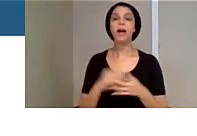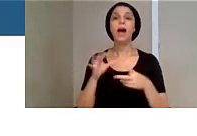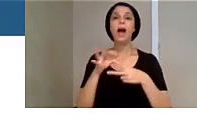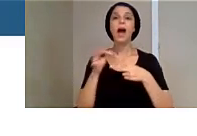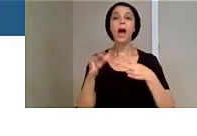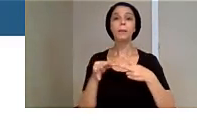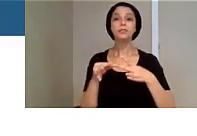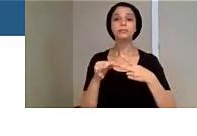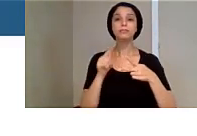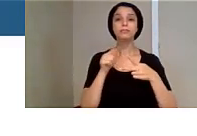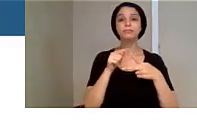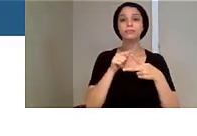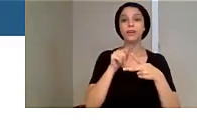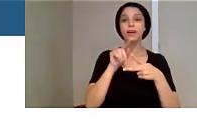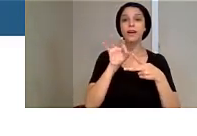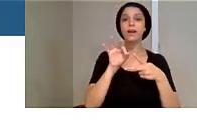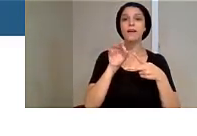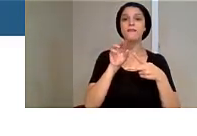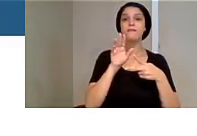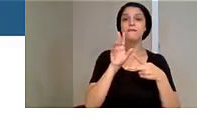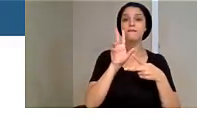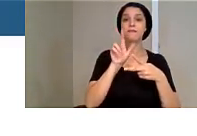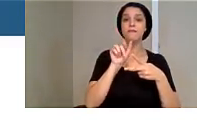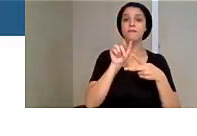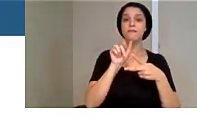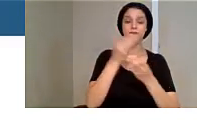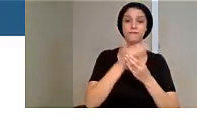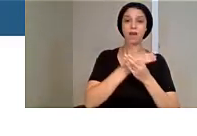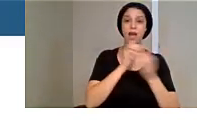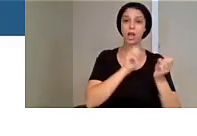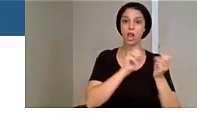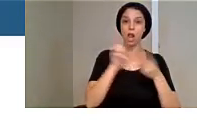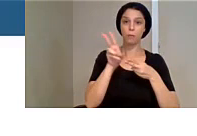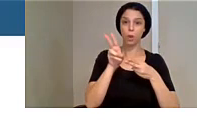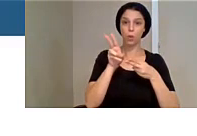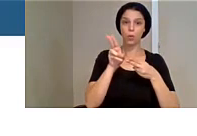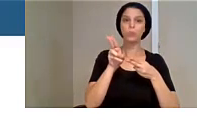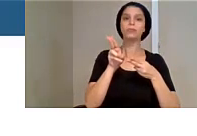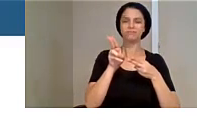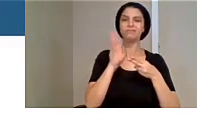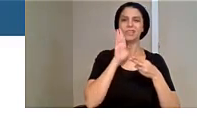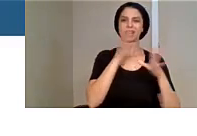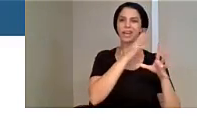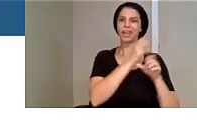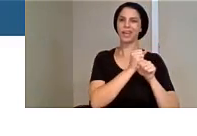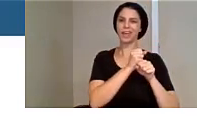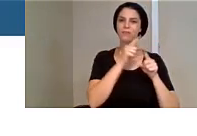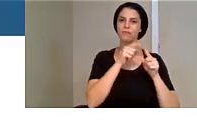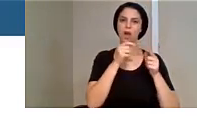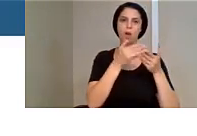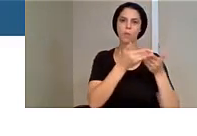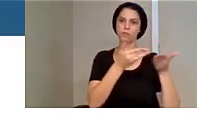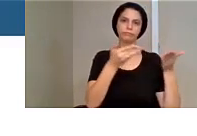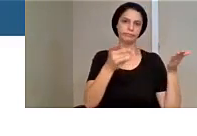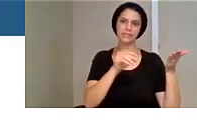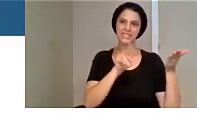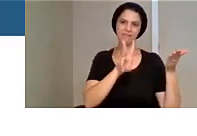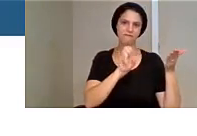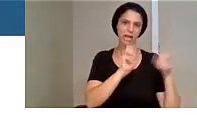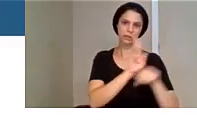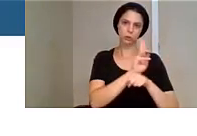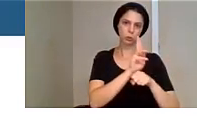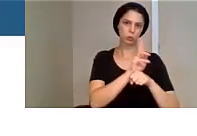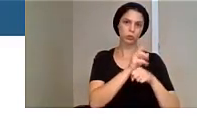file upload, of which I'm clicking on choose file because I'm going to go get that file from the device that I'm using, whether